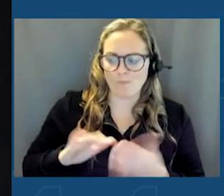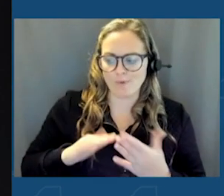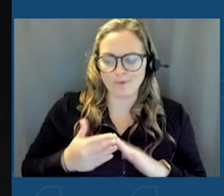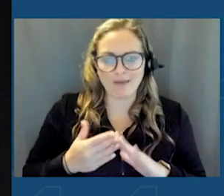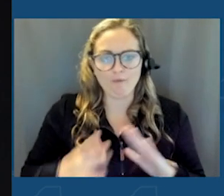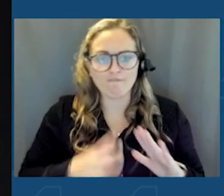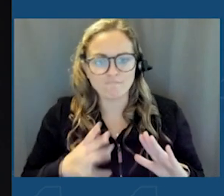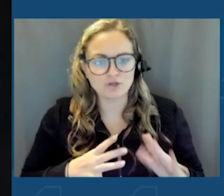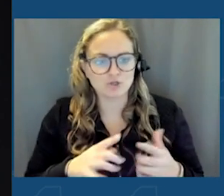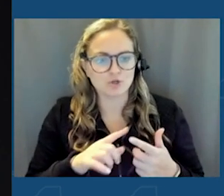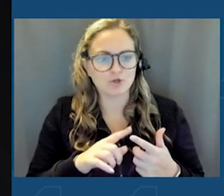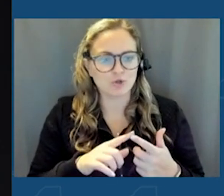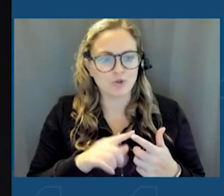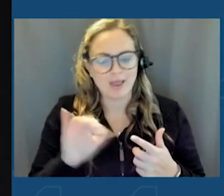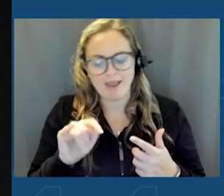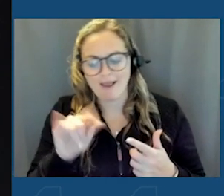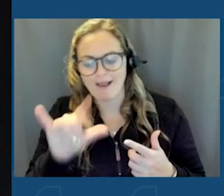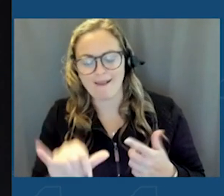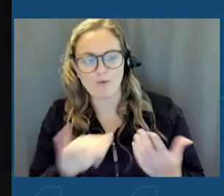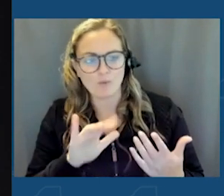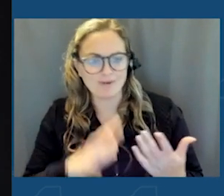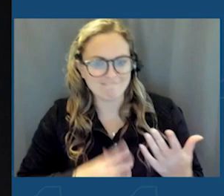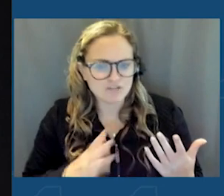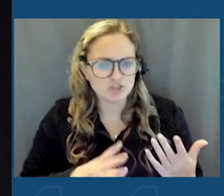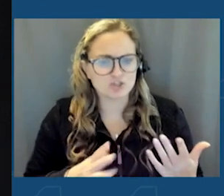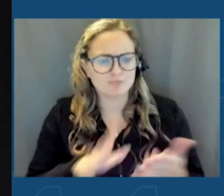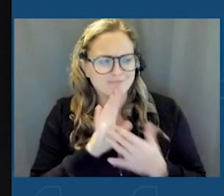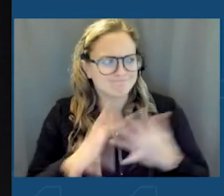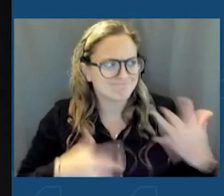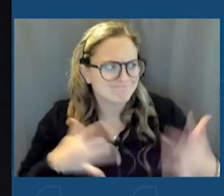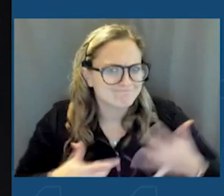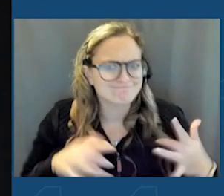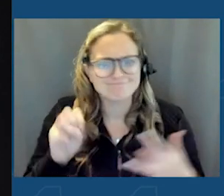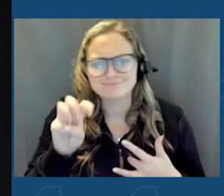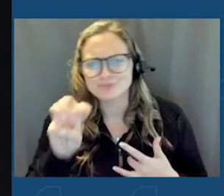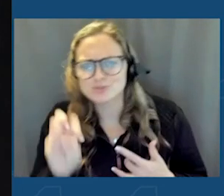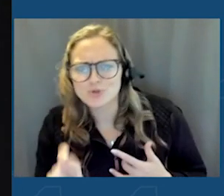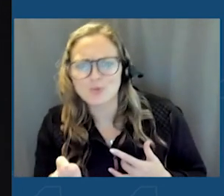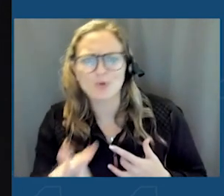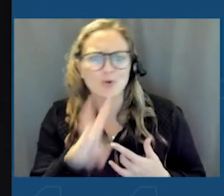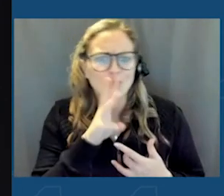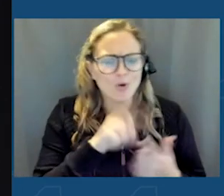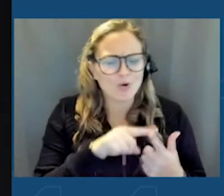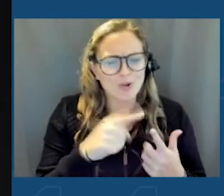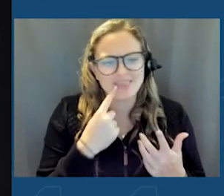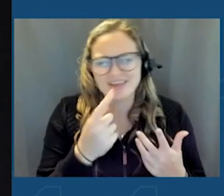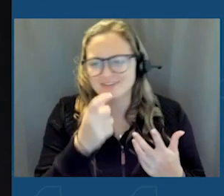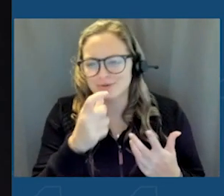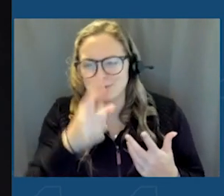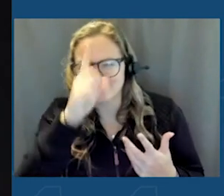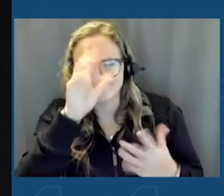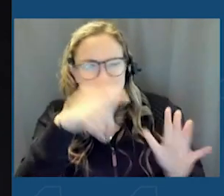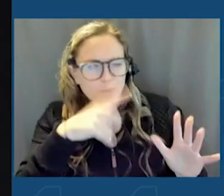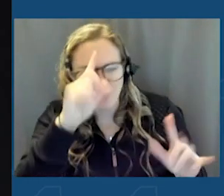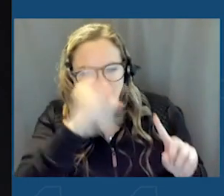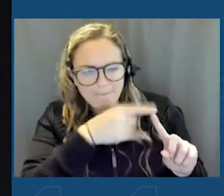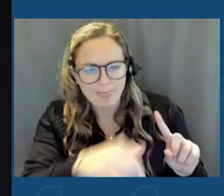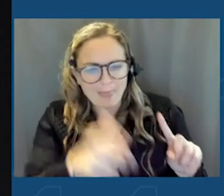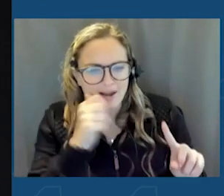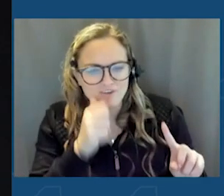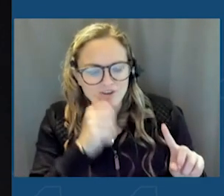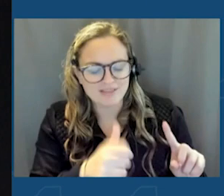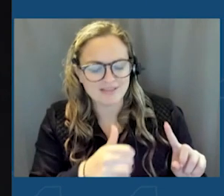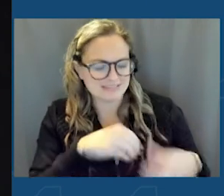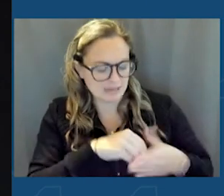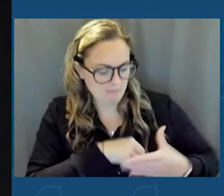official like myself to get really excited about sewer and water and all the things that you don't think about every day. So that's in my DNA.